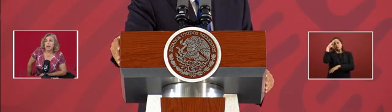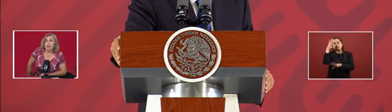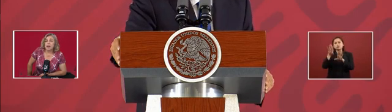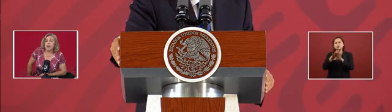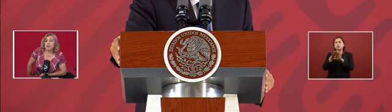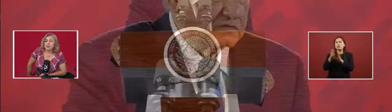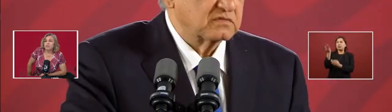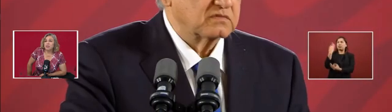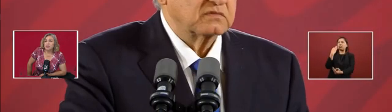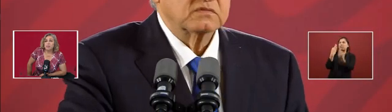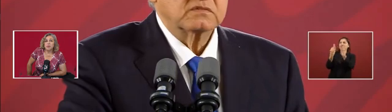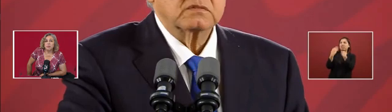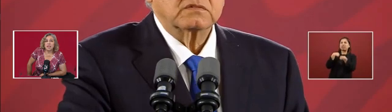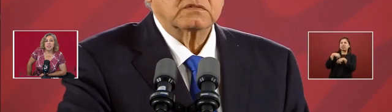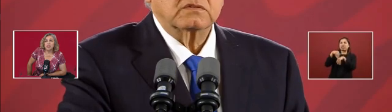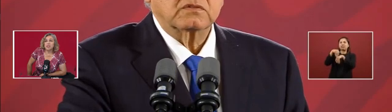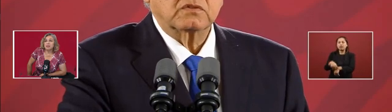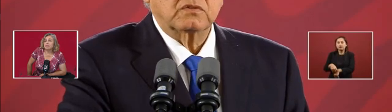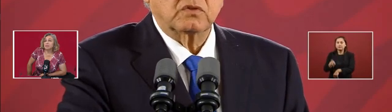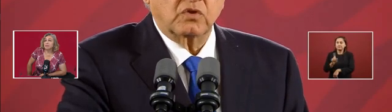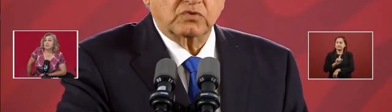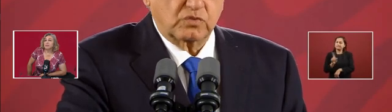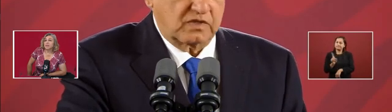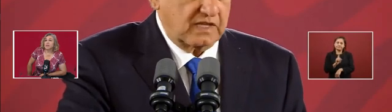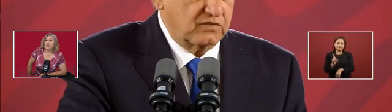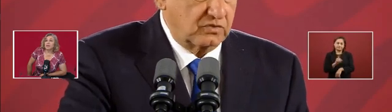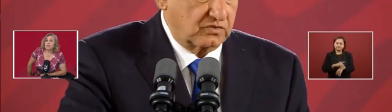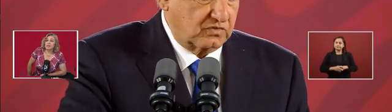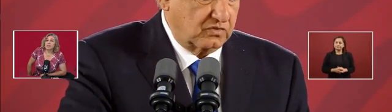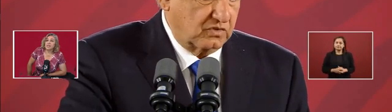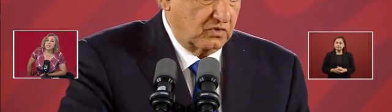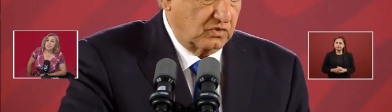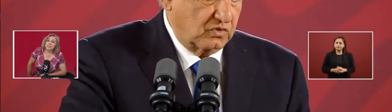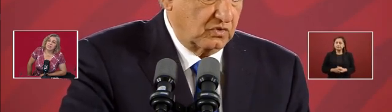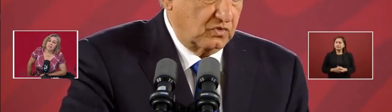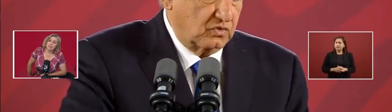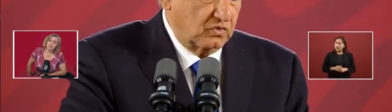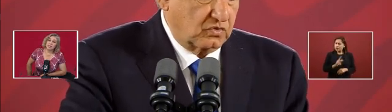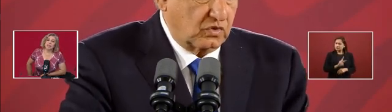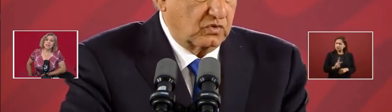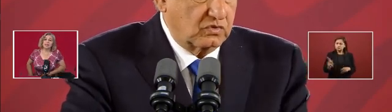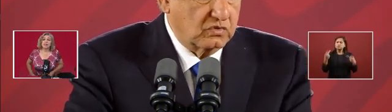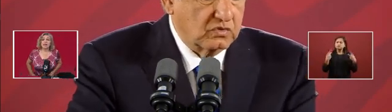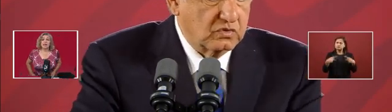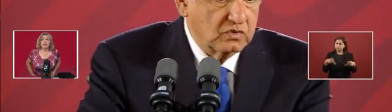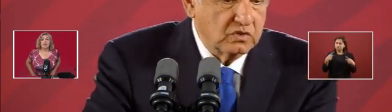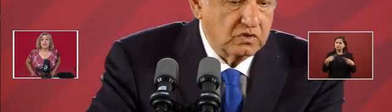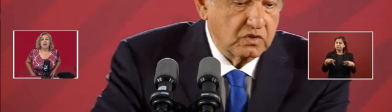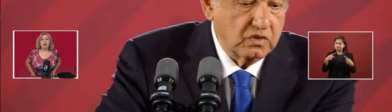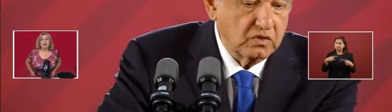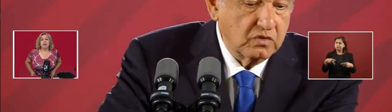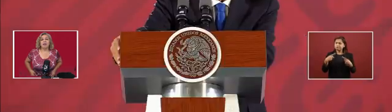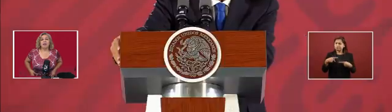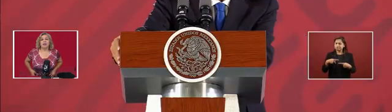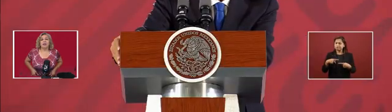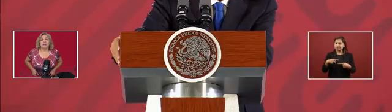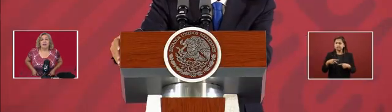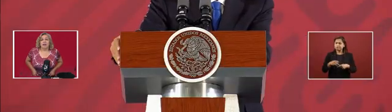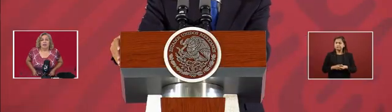ones that are leaving or are going to be retiring to renovate cuando menos at least estos dos órganos. these